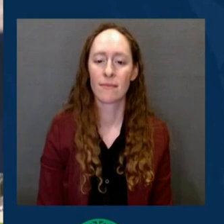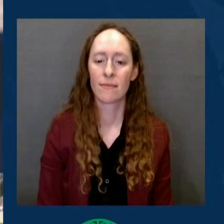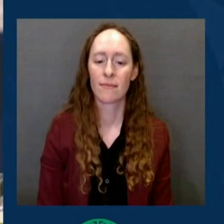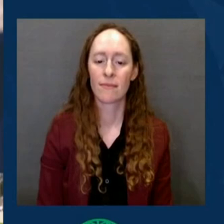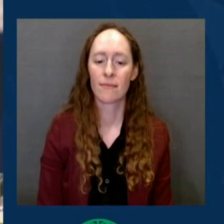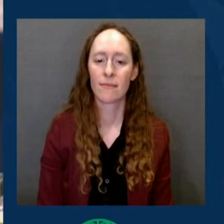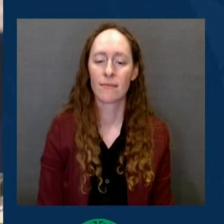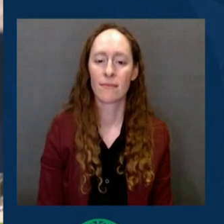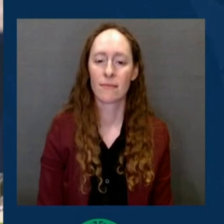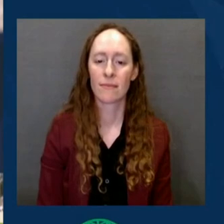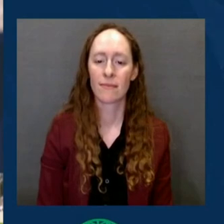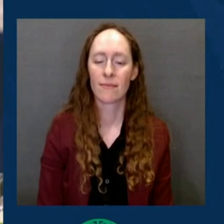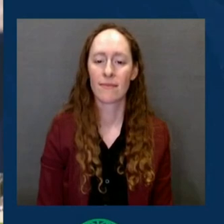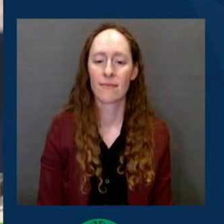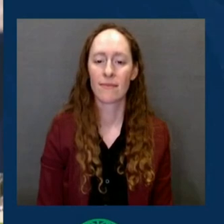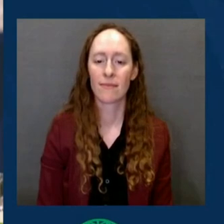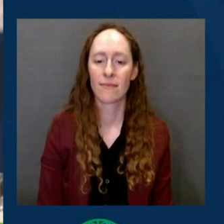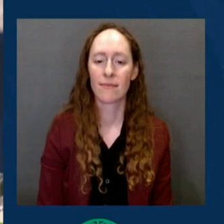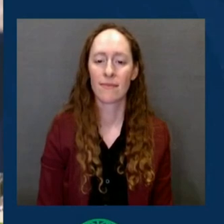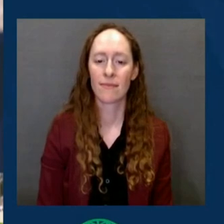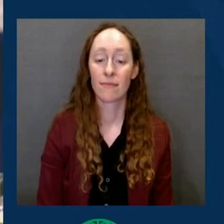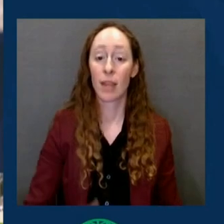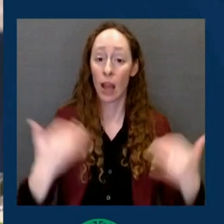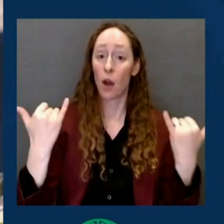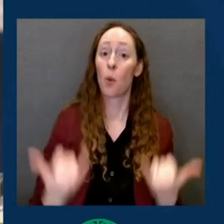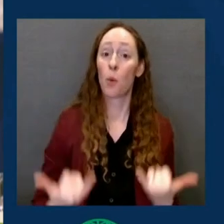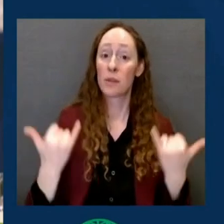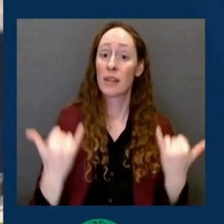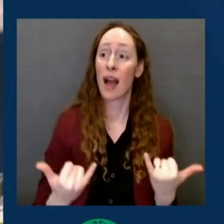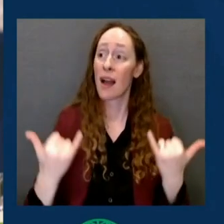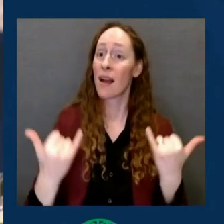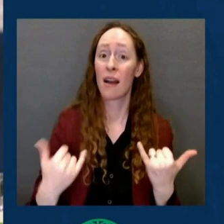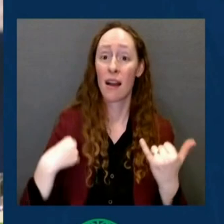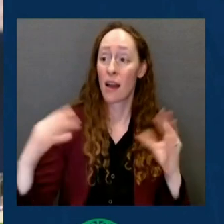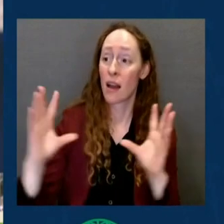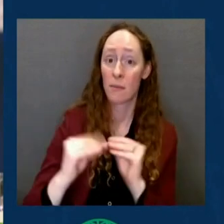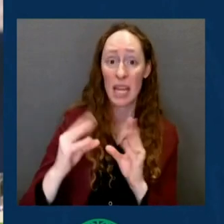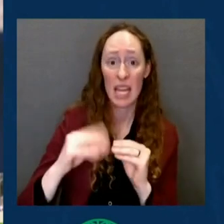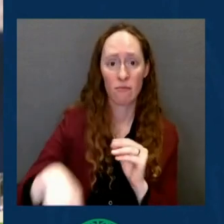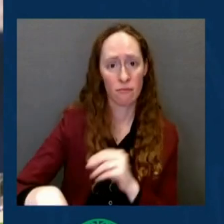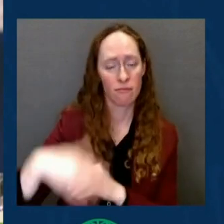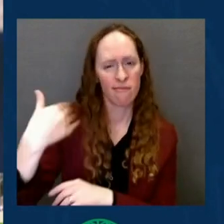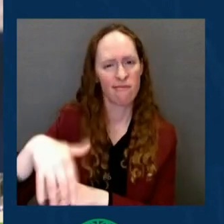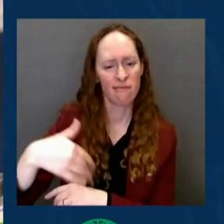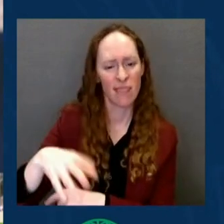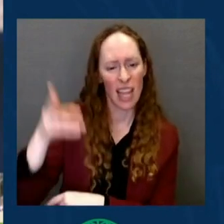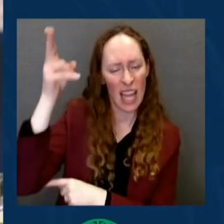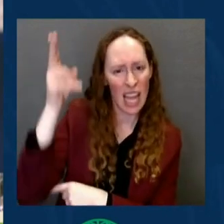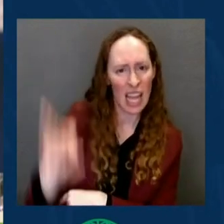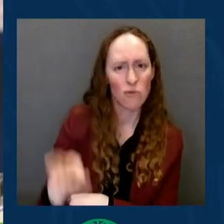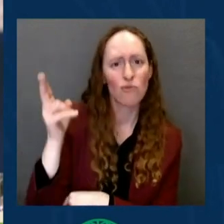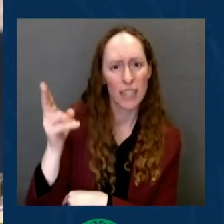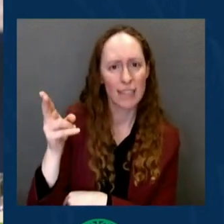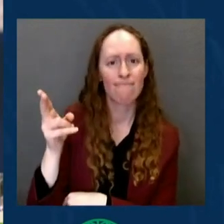today is historical for many reasons. All the aspirations which